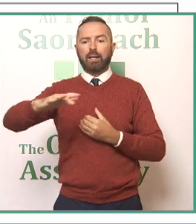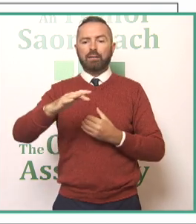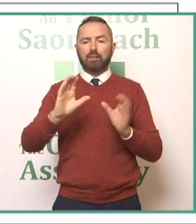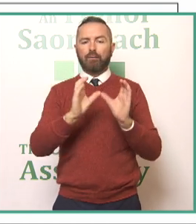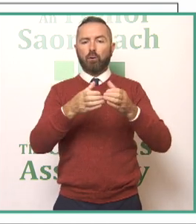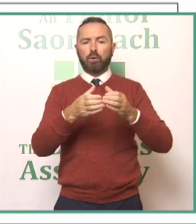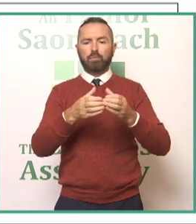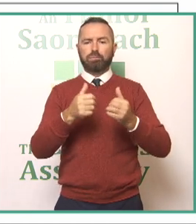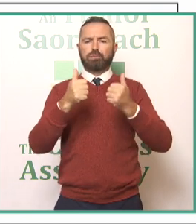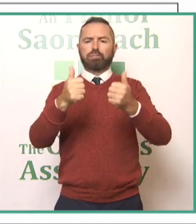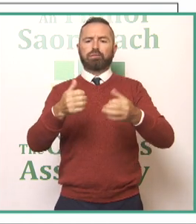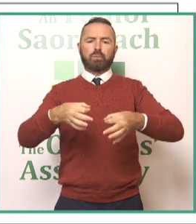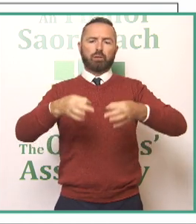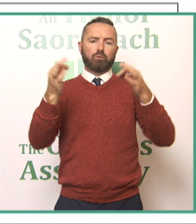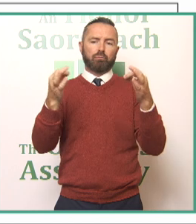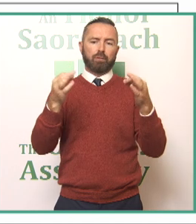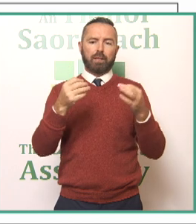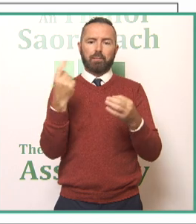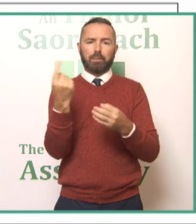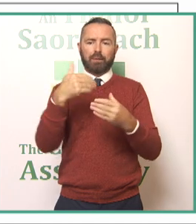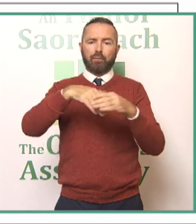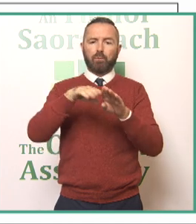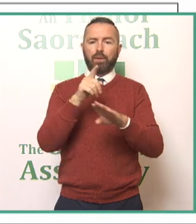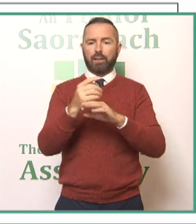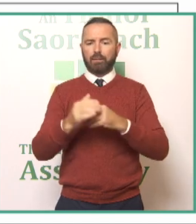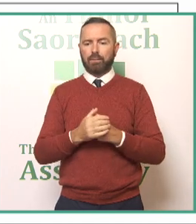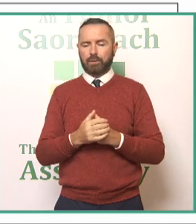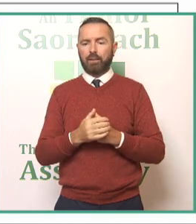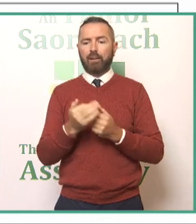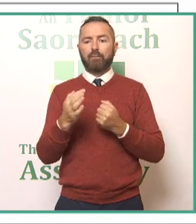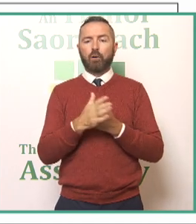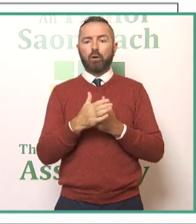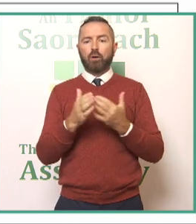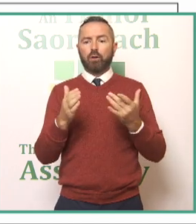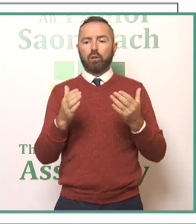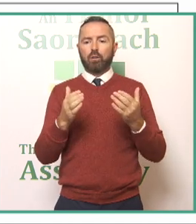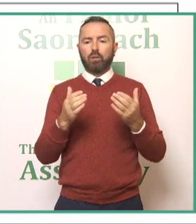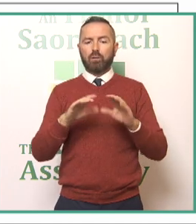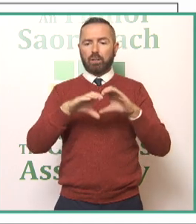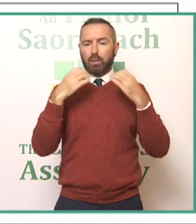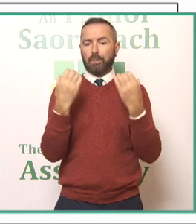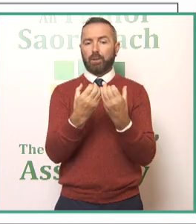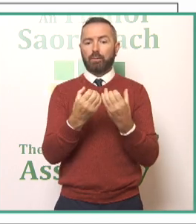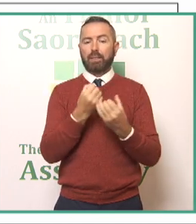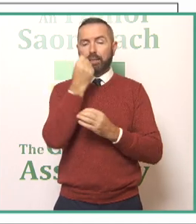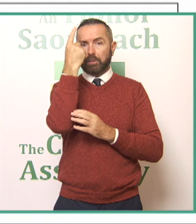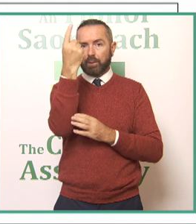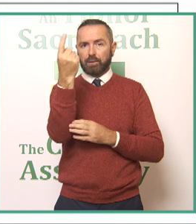absolute treasure and wonder to be part of in terms of the community